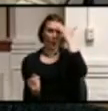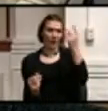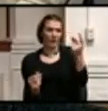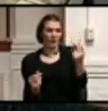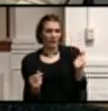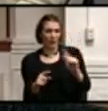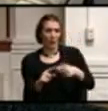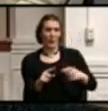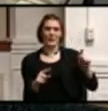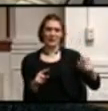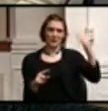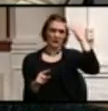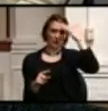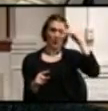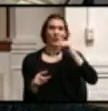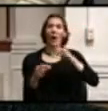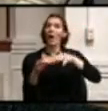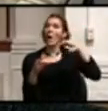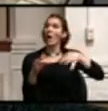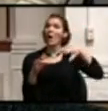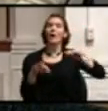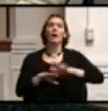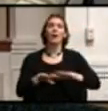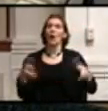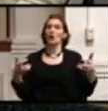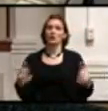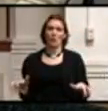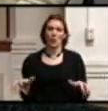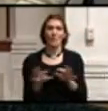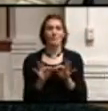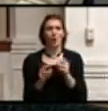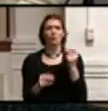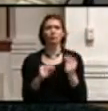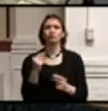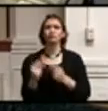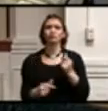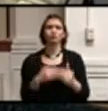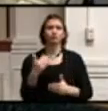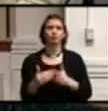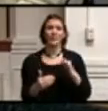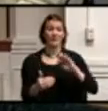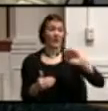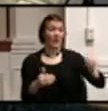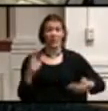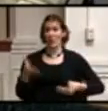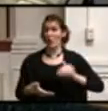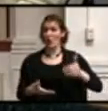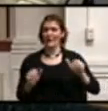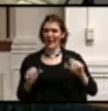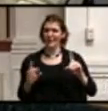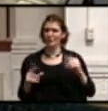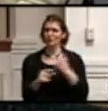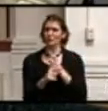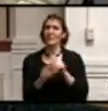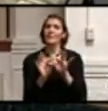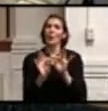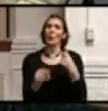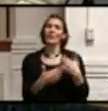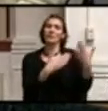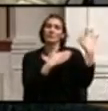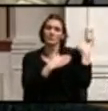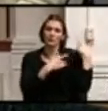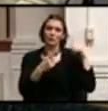as much as we possibly can about the way departments are operating, in order to make sure that we're continuing to do our due diligence